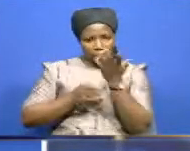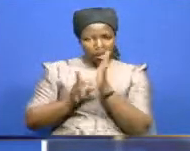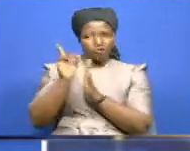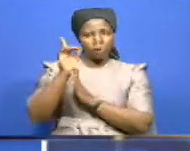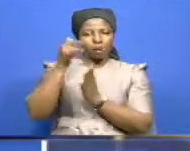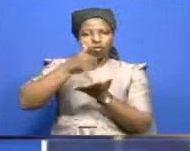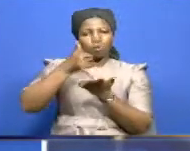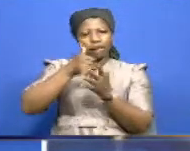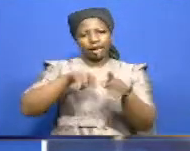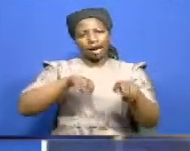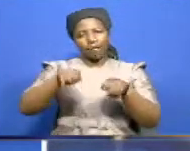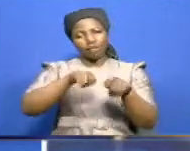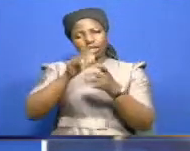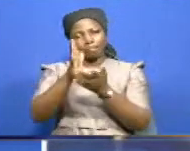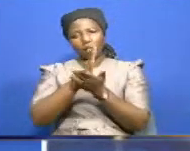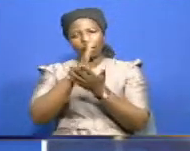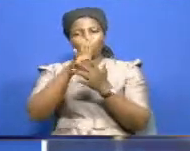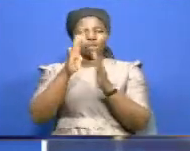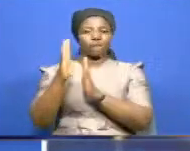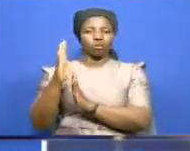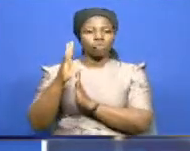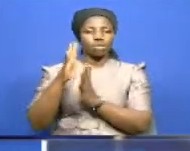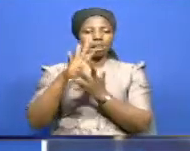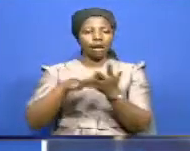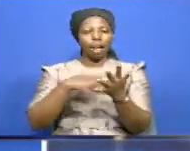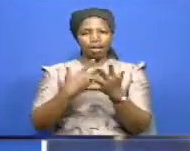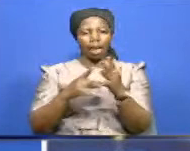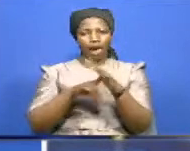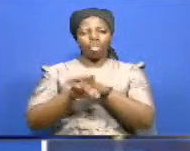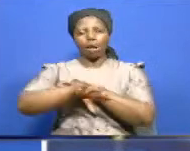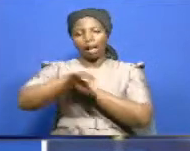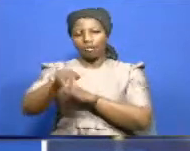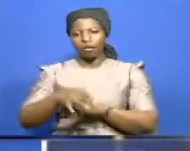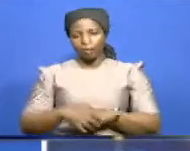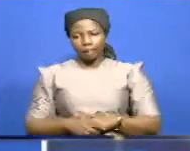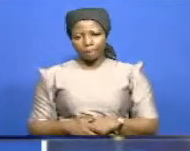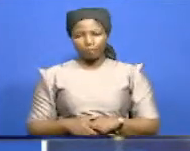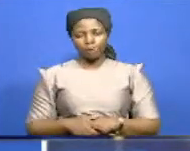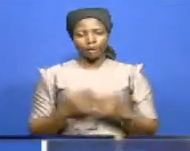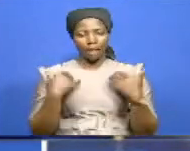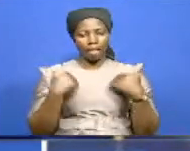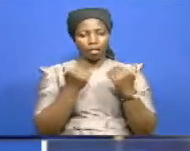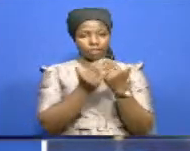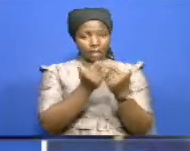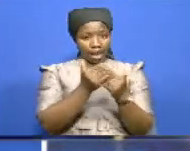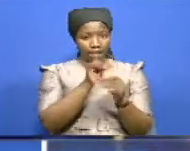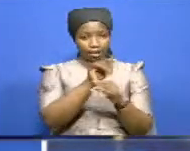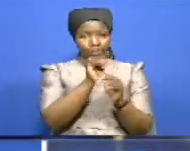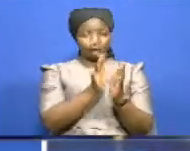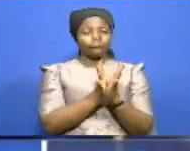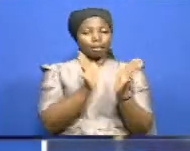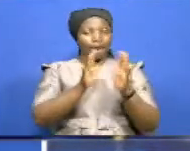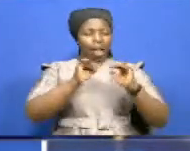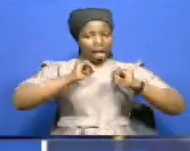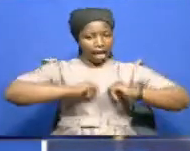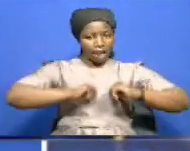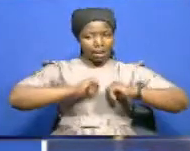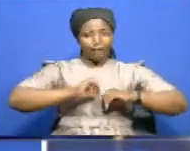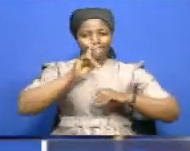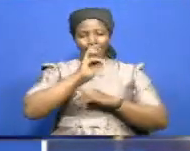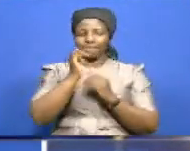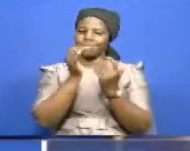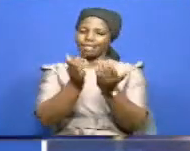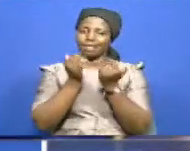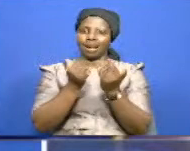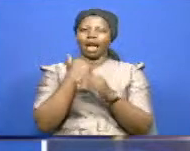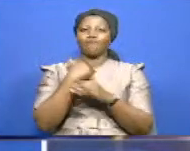the security structure within the counties. With regard to healthcare, it was generally agreed that there was a need